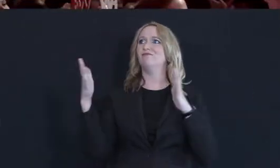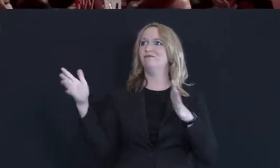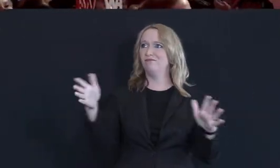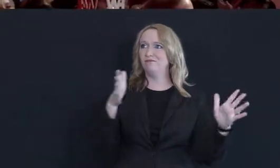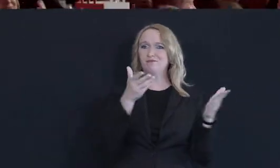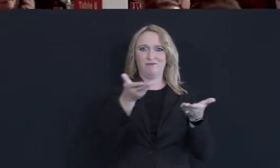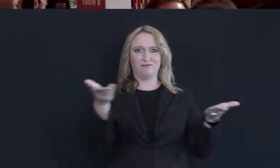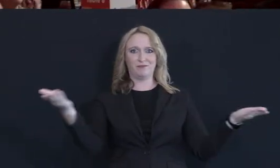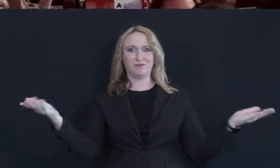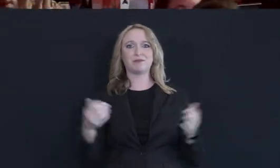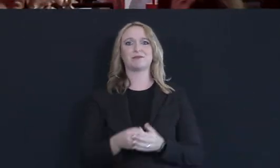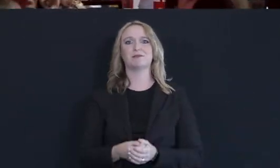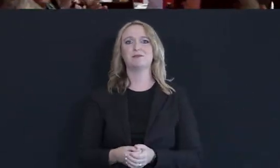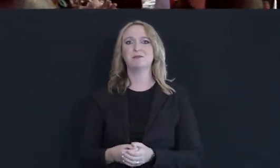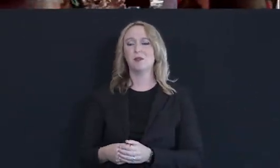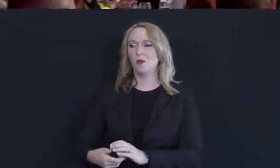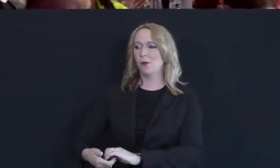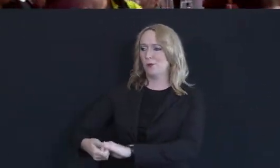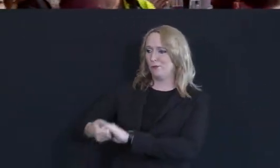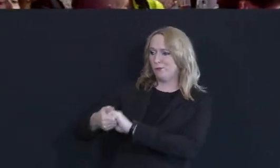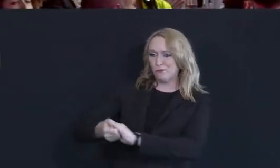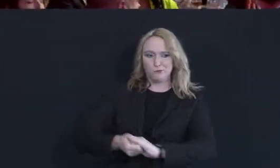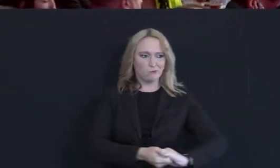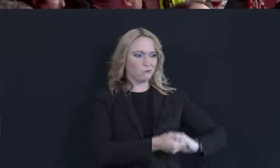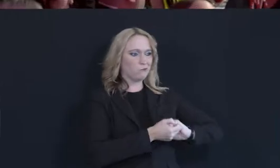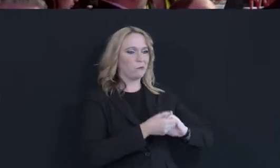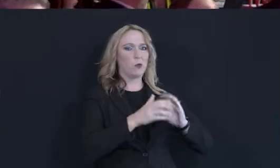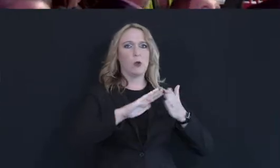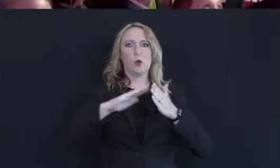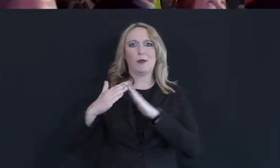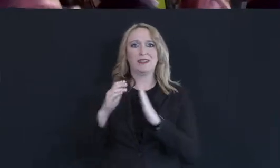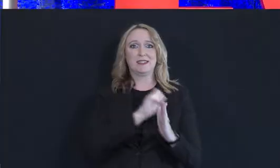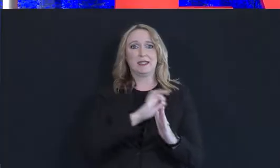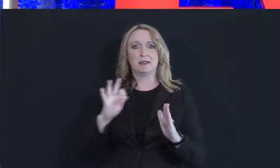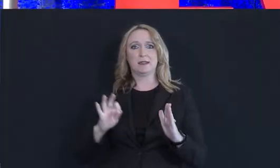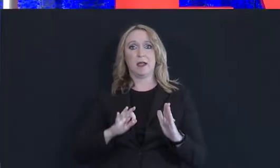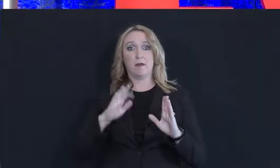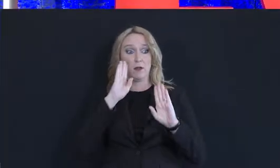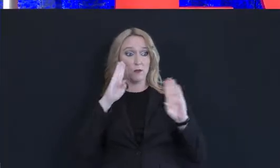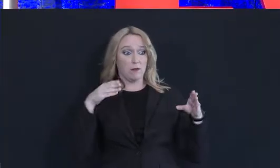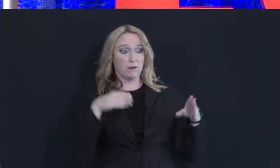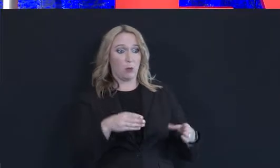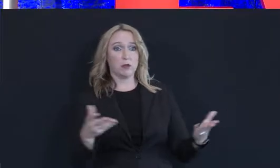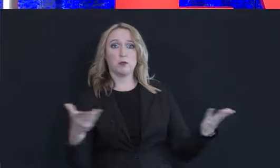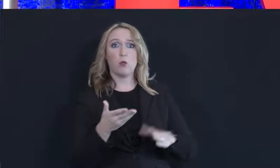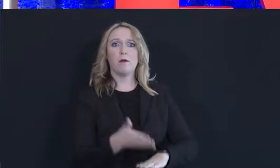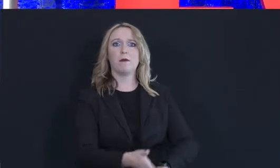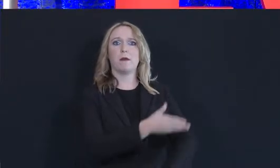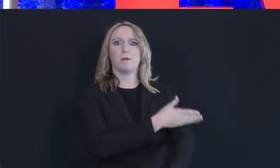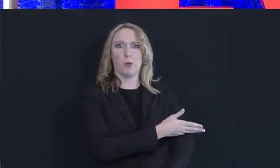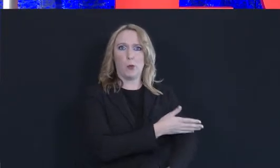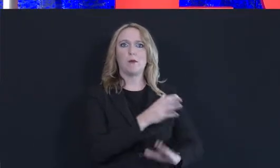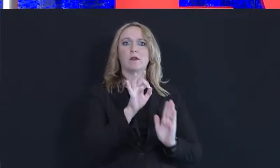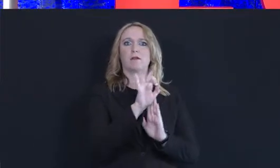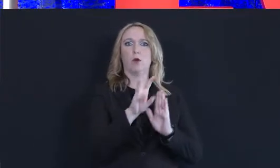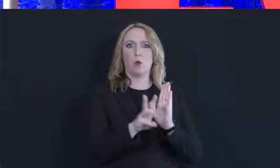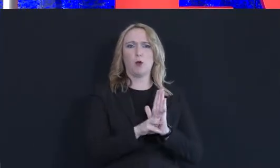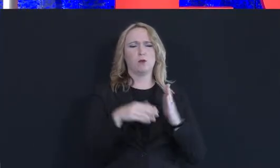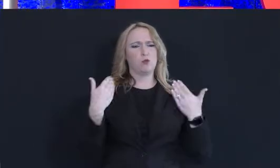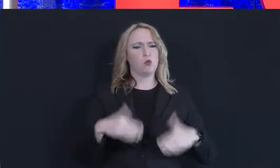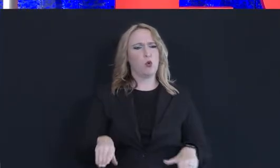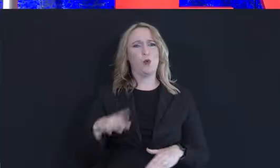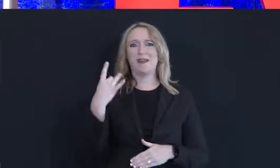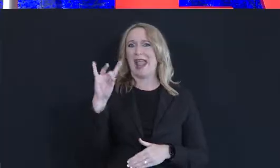we've worked alongside our city staff all focused on making our city stronger and truly what a year and a half it has